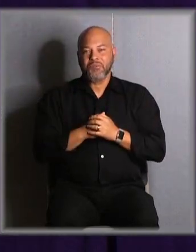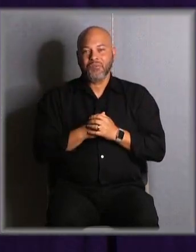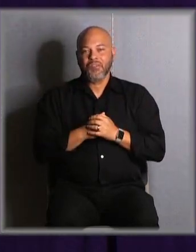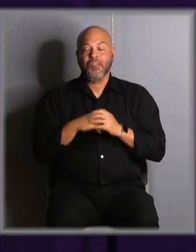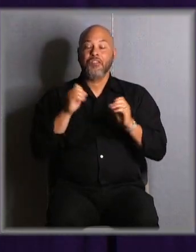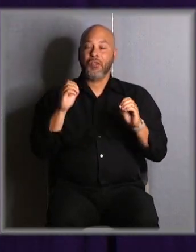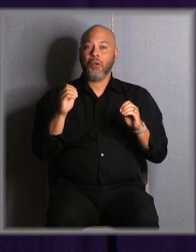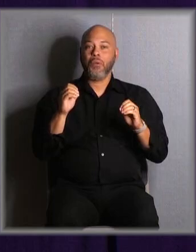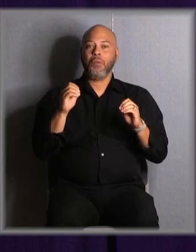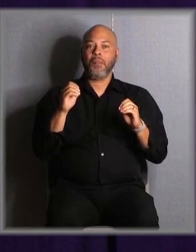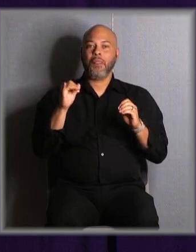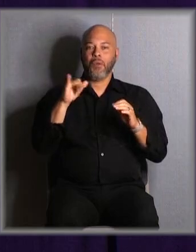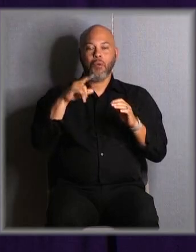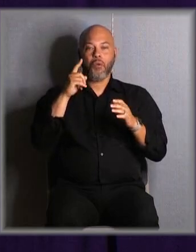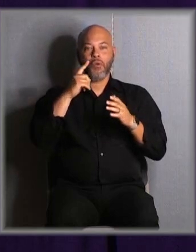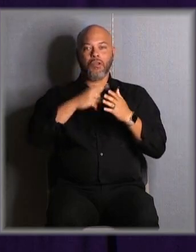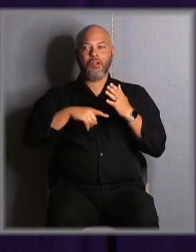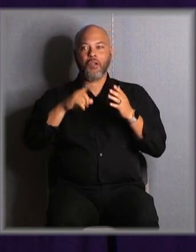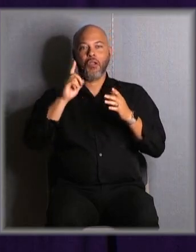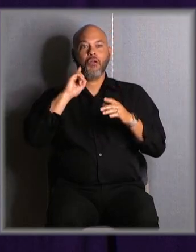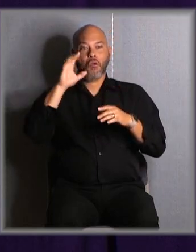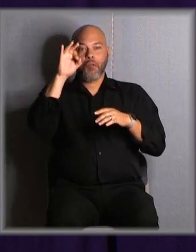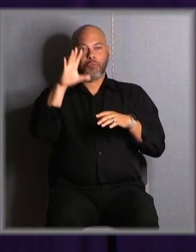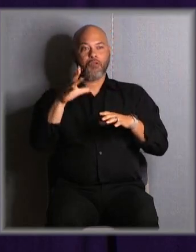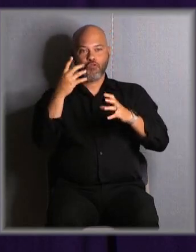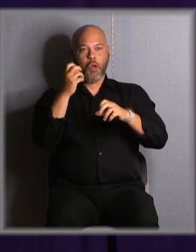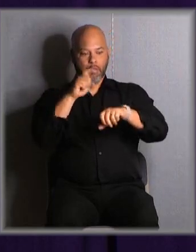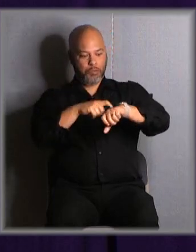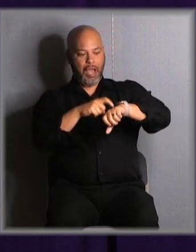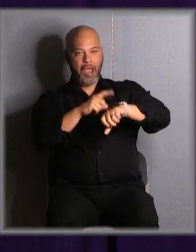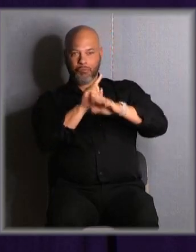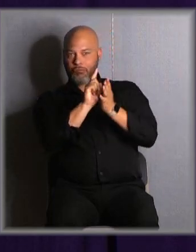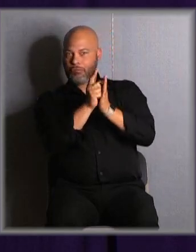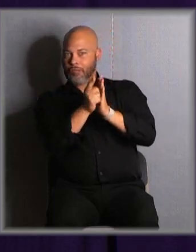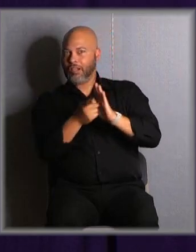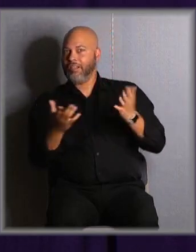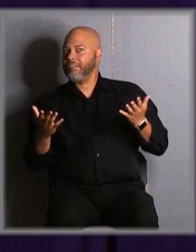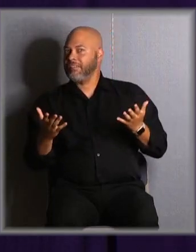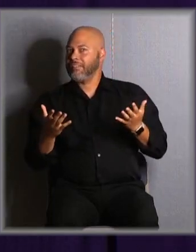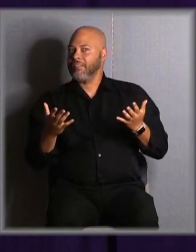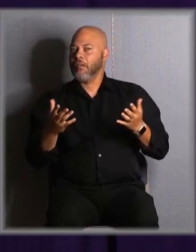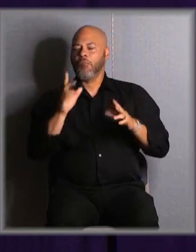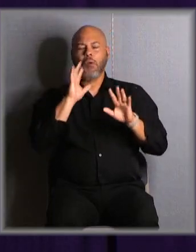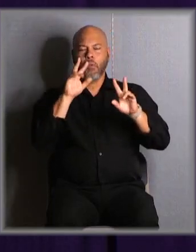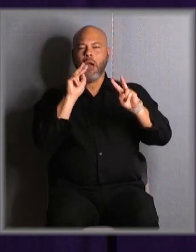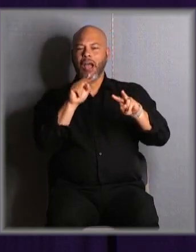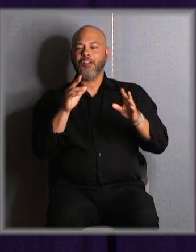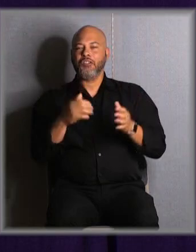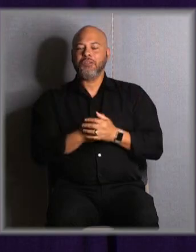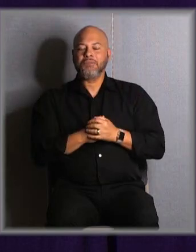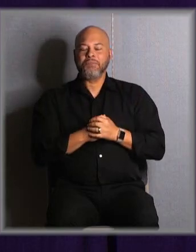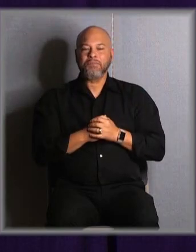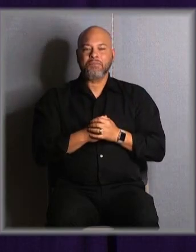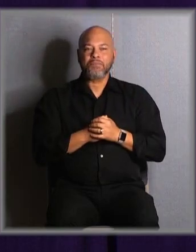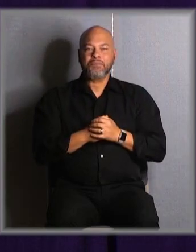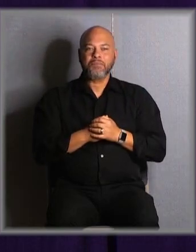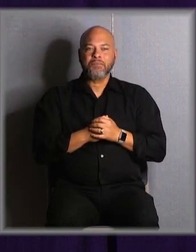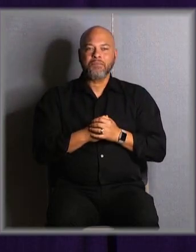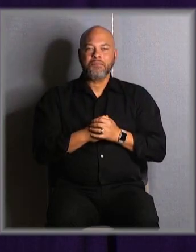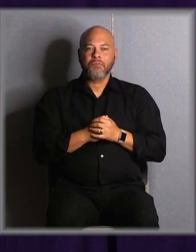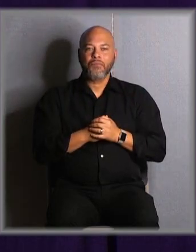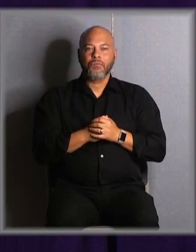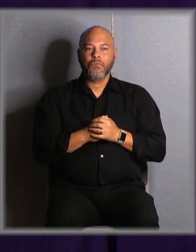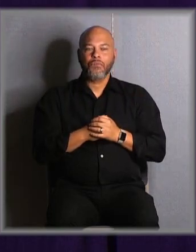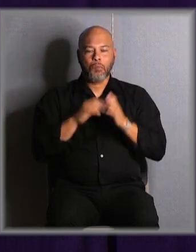See, this is what I tell you. Now we want to put the preacher on the time. Watch. But watch this. I need you to hear